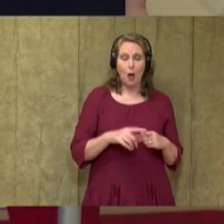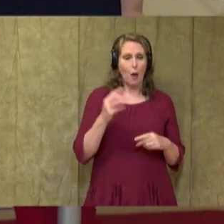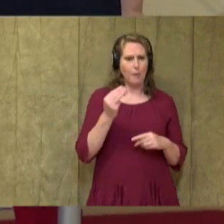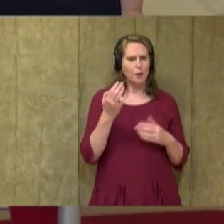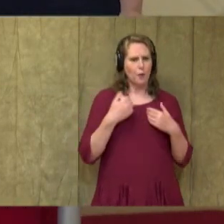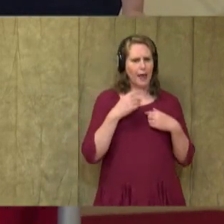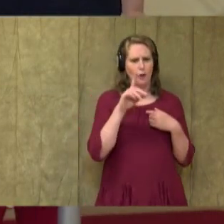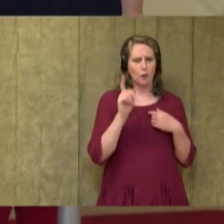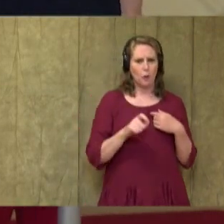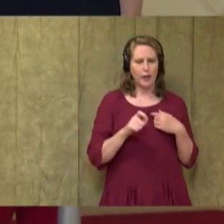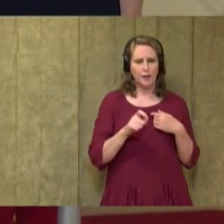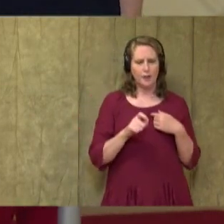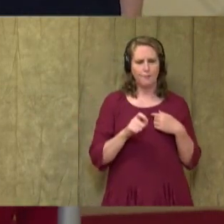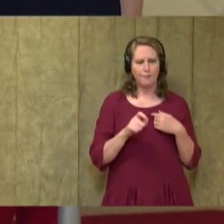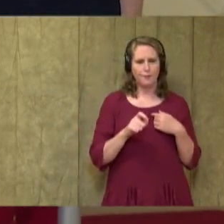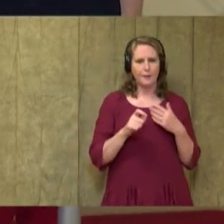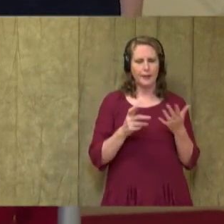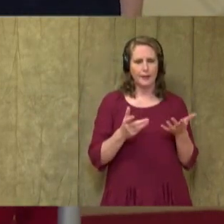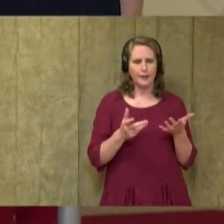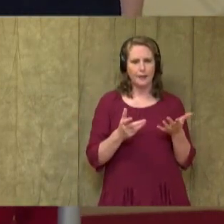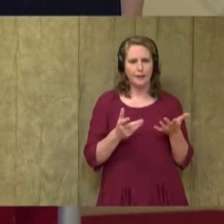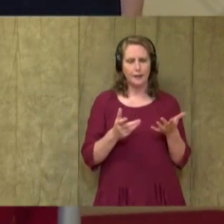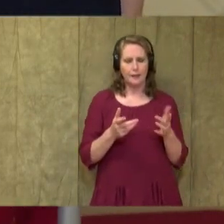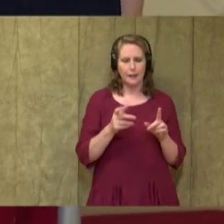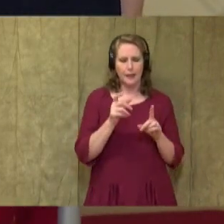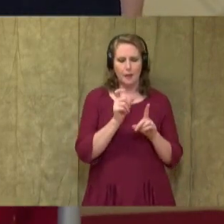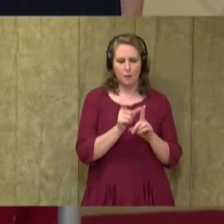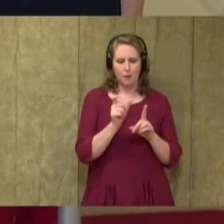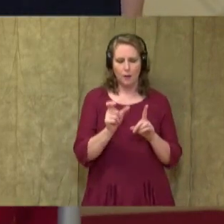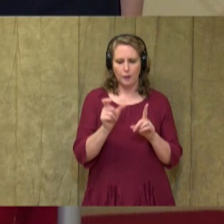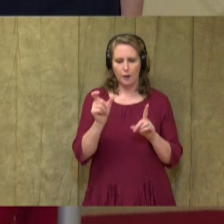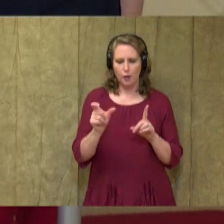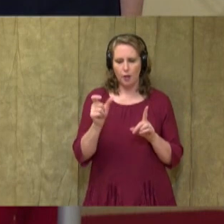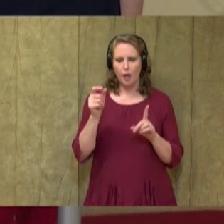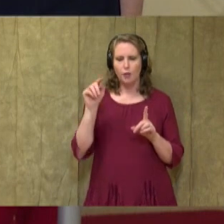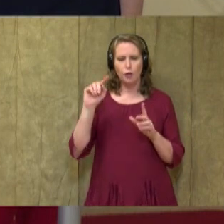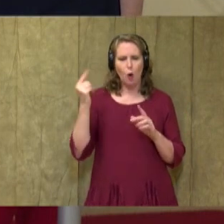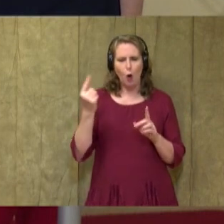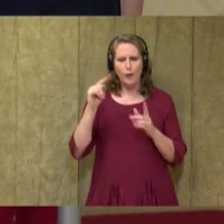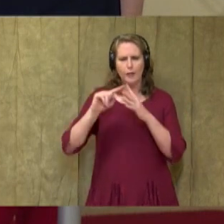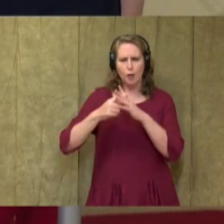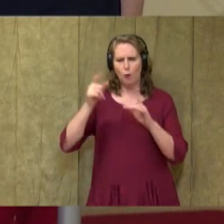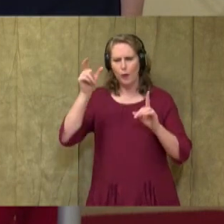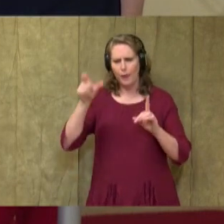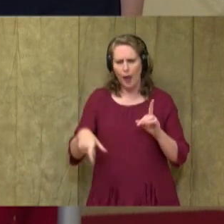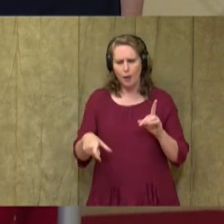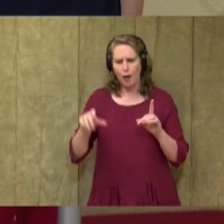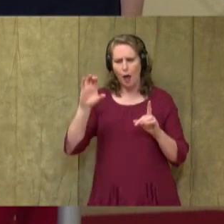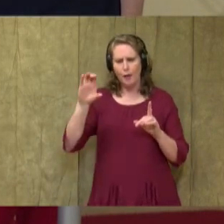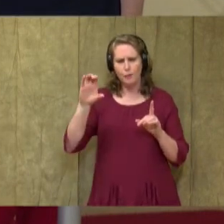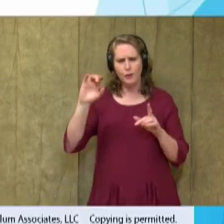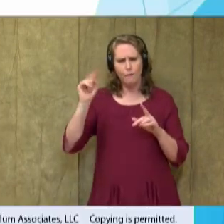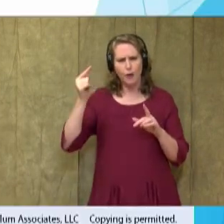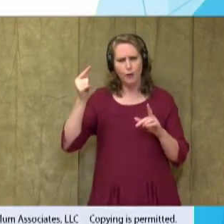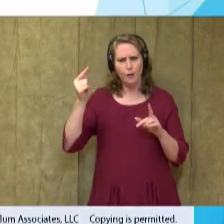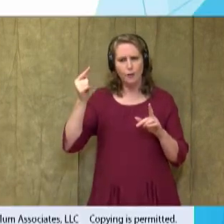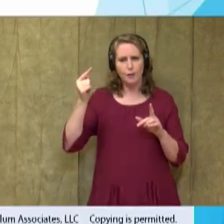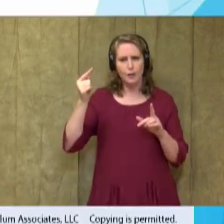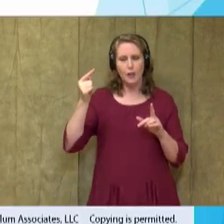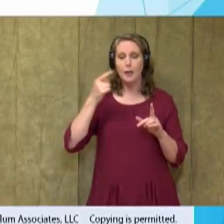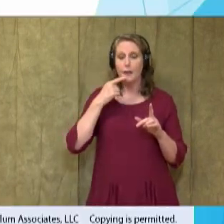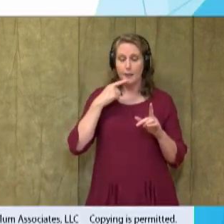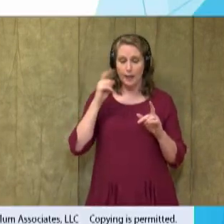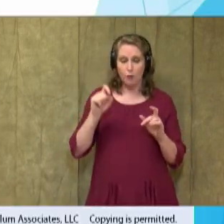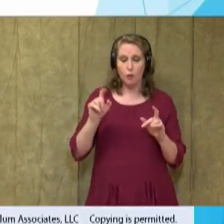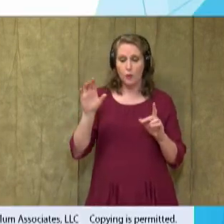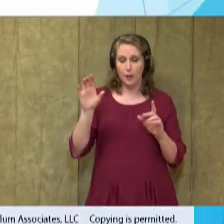it was, do you always have to add the hundreds, then the tens, then the ones? Well, this says you can add